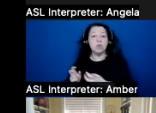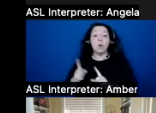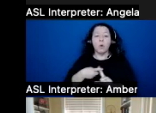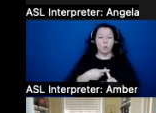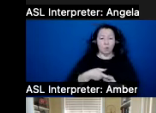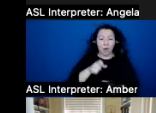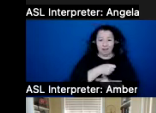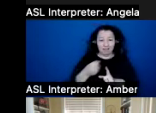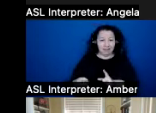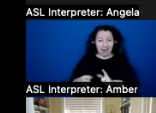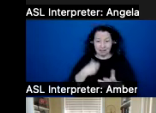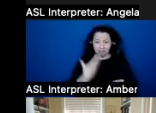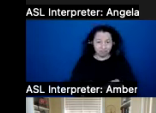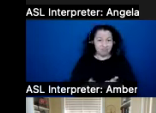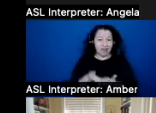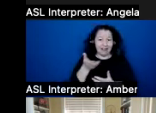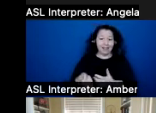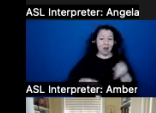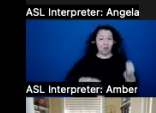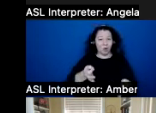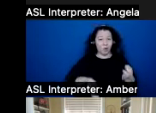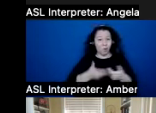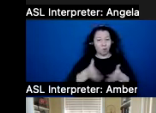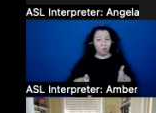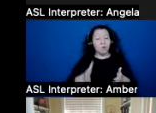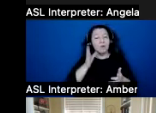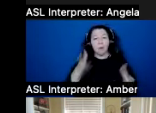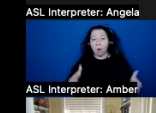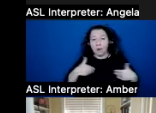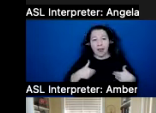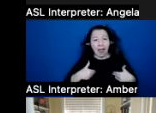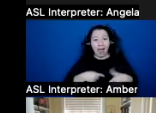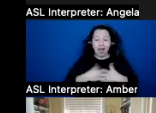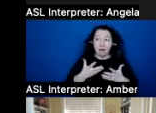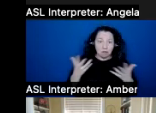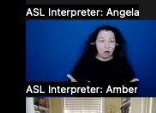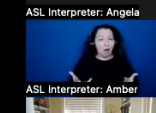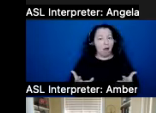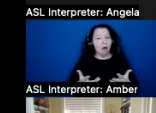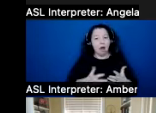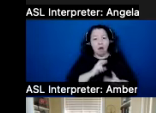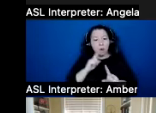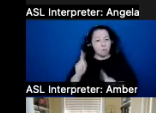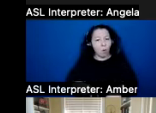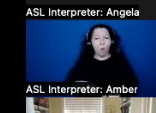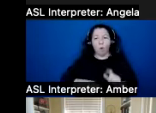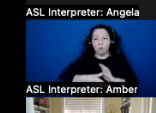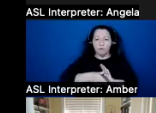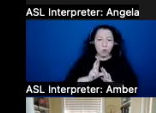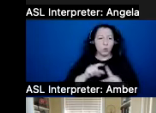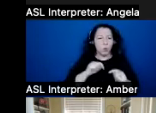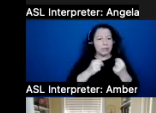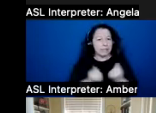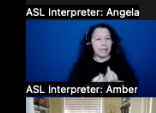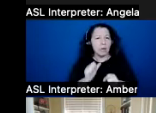been, extensive report review, teamwork, hopefully.